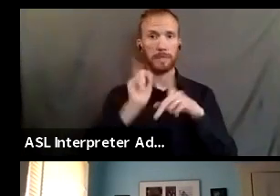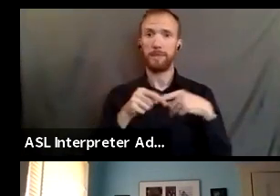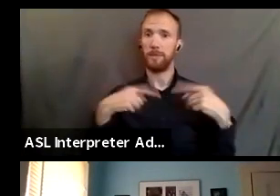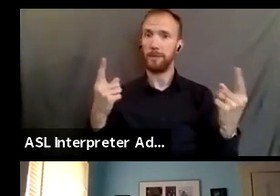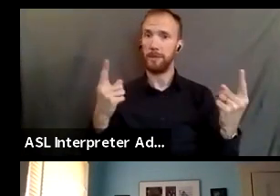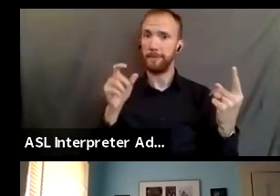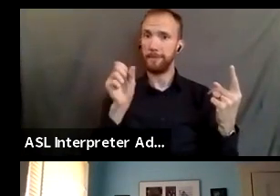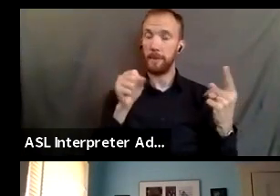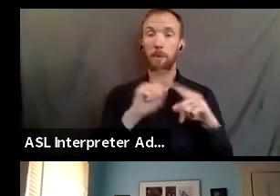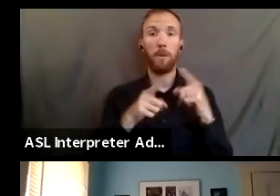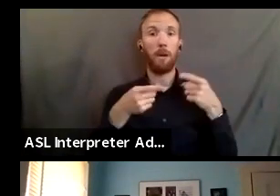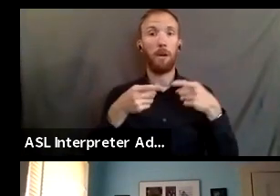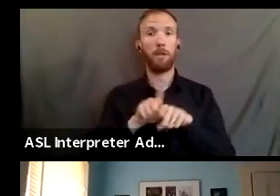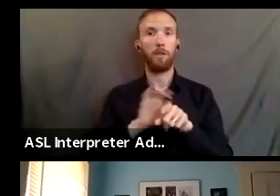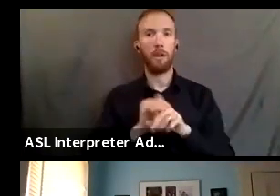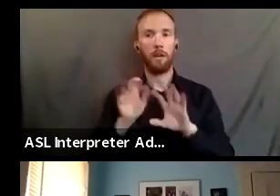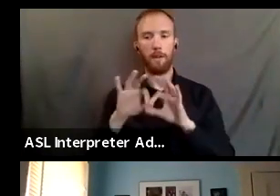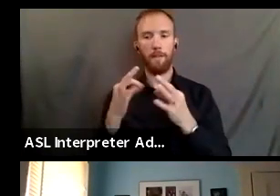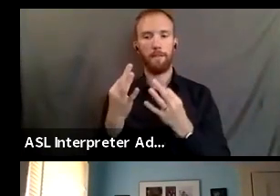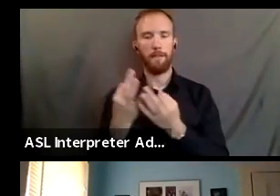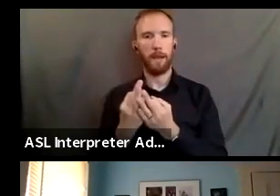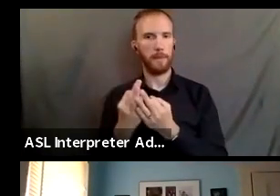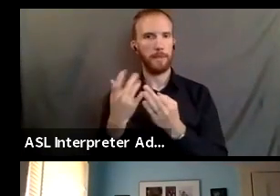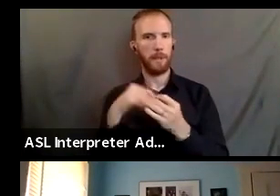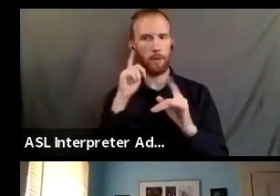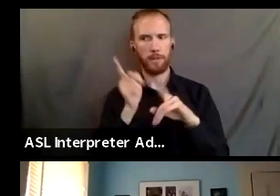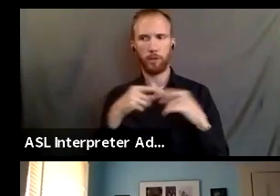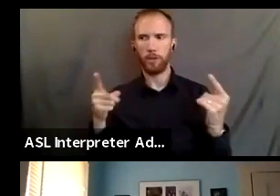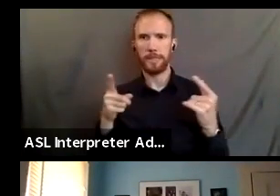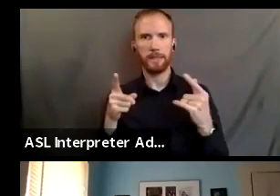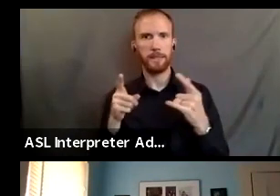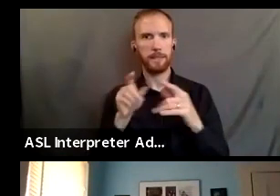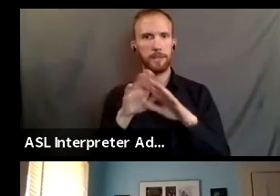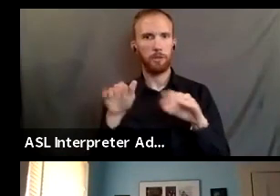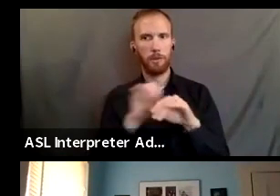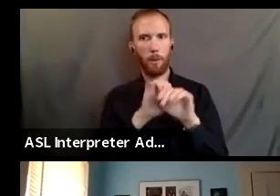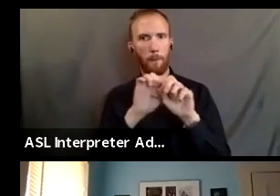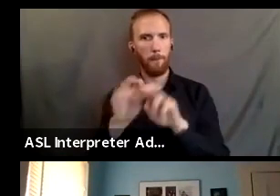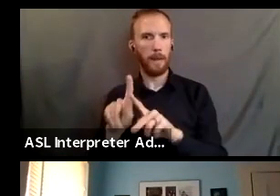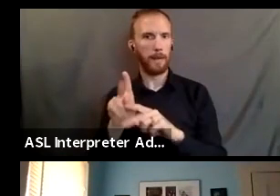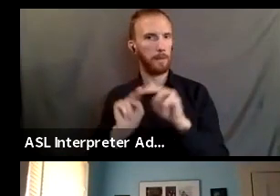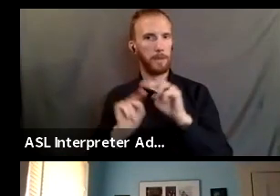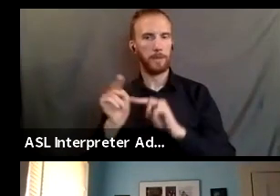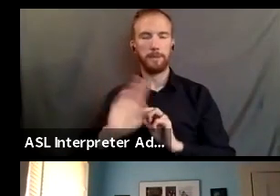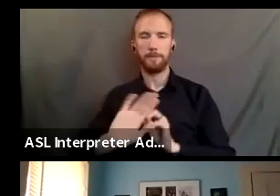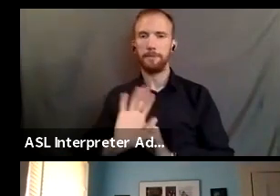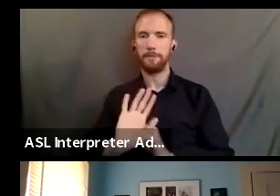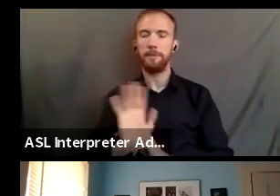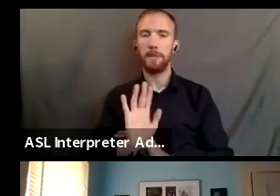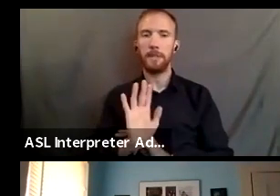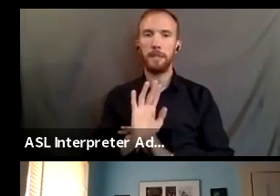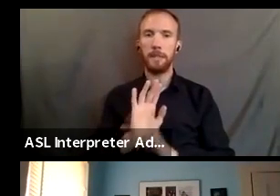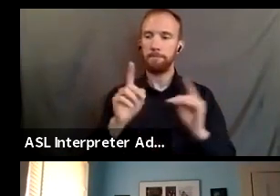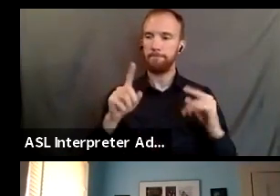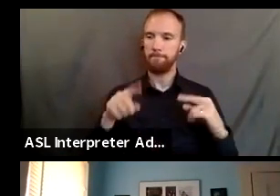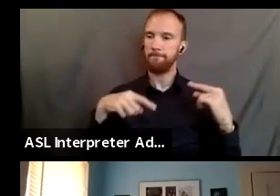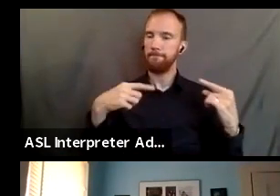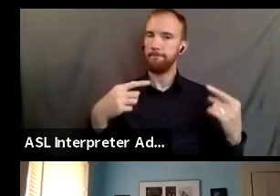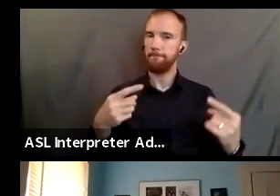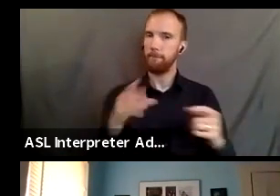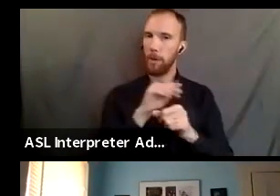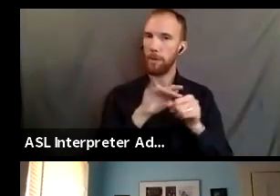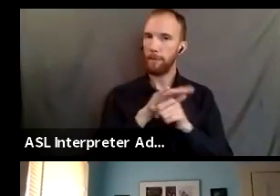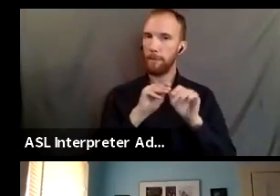families disagreed with sending their children back into the buildings throughout the pandemic the mayor has shown terrible